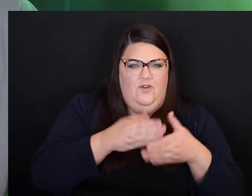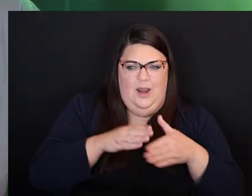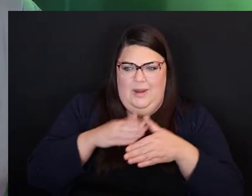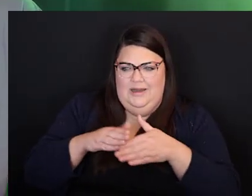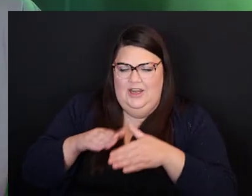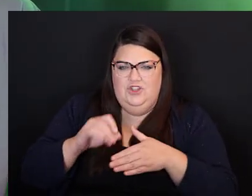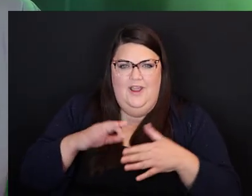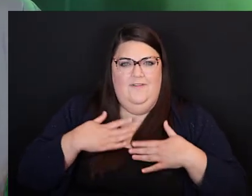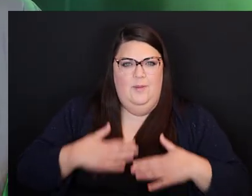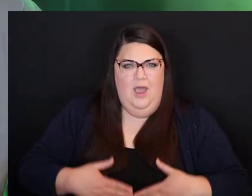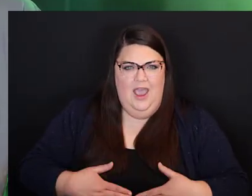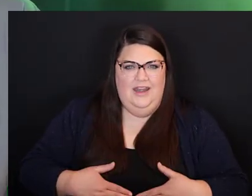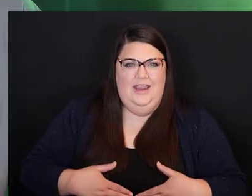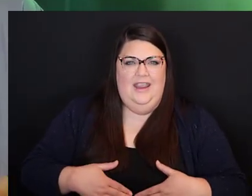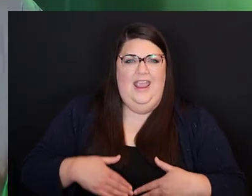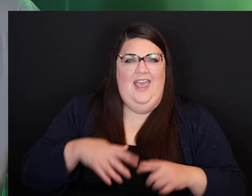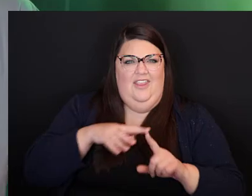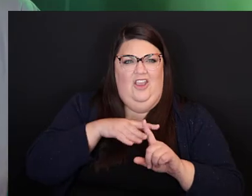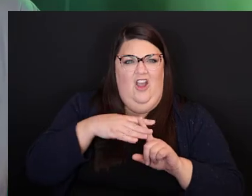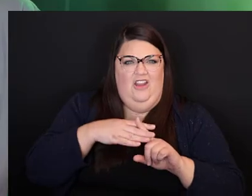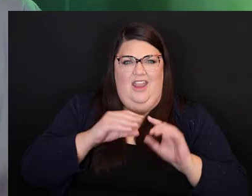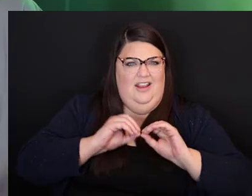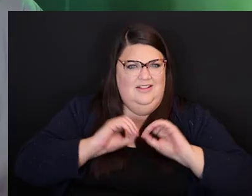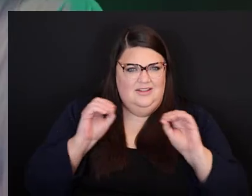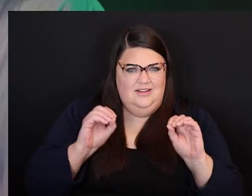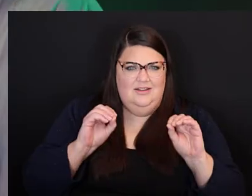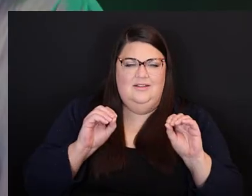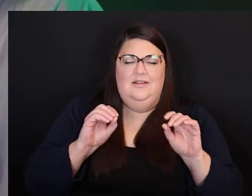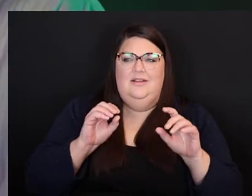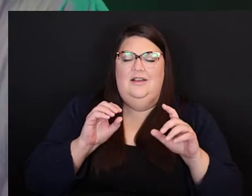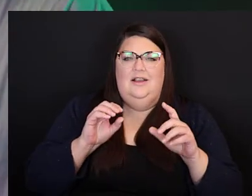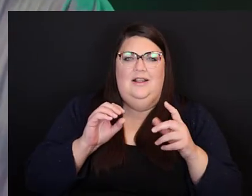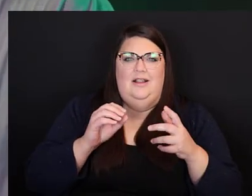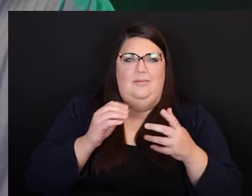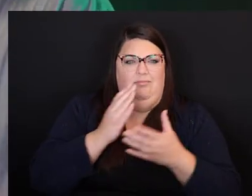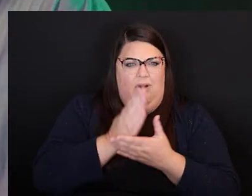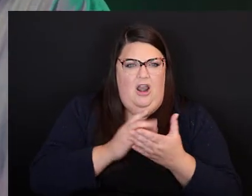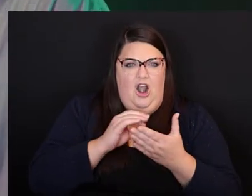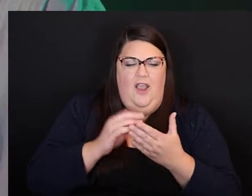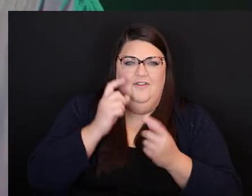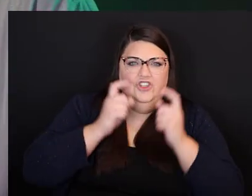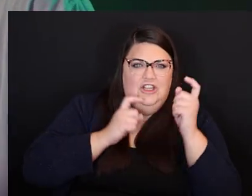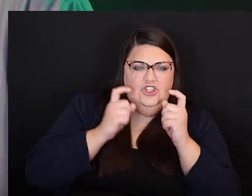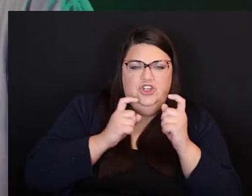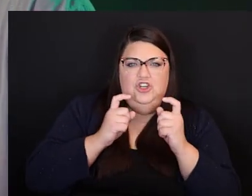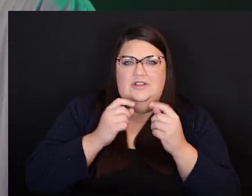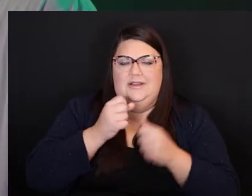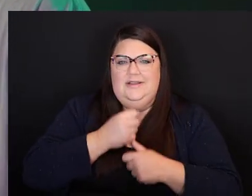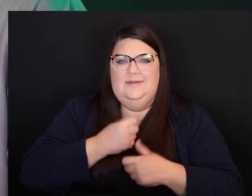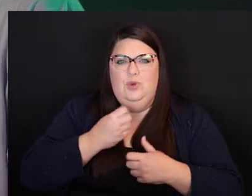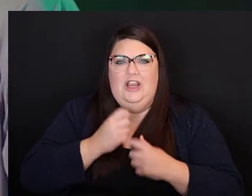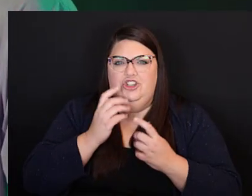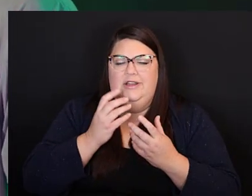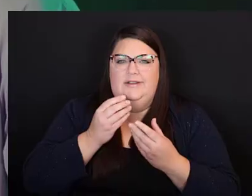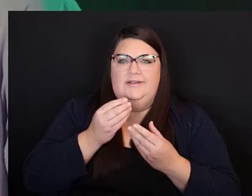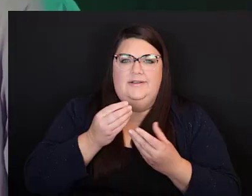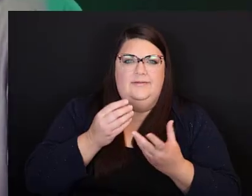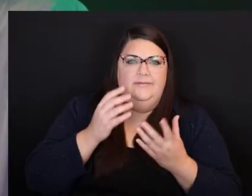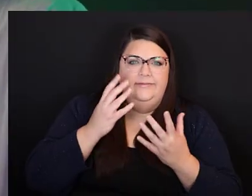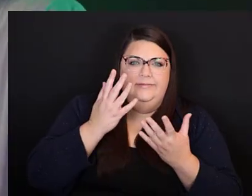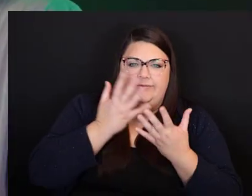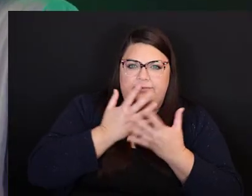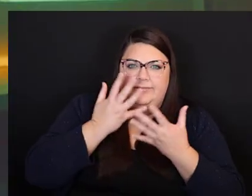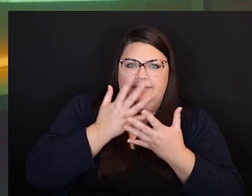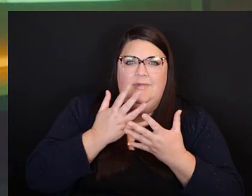of the body and the decontextualization of gestures and expressions and even the experiences of a